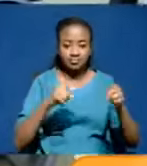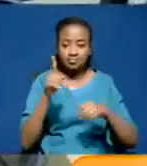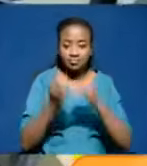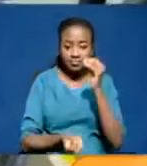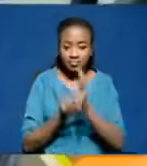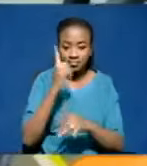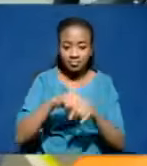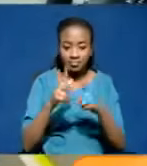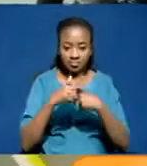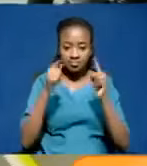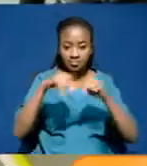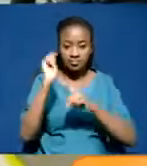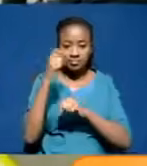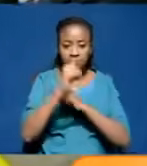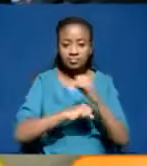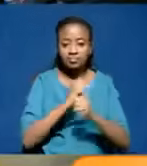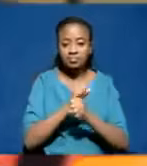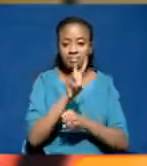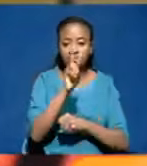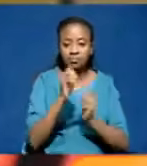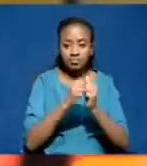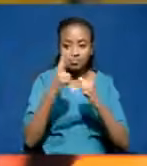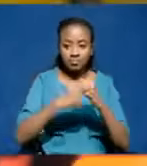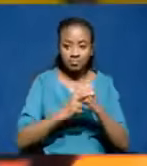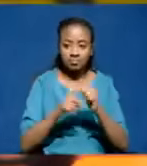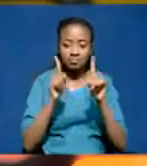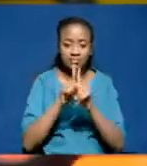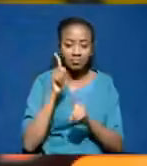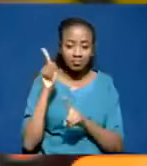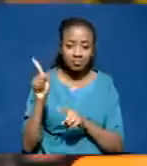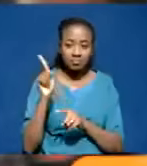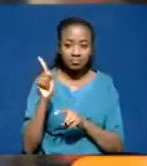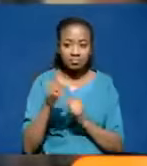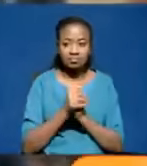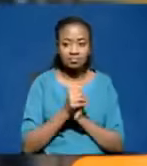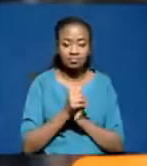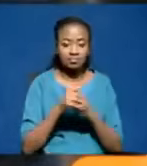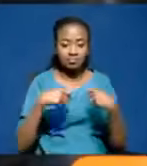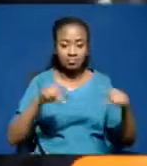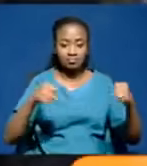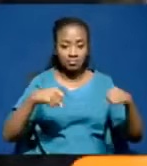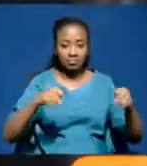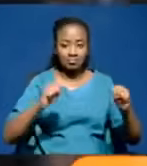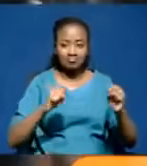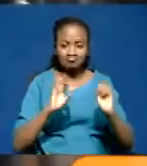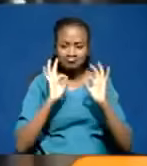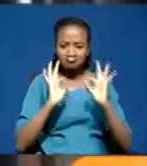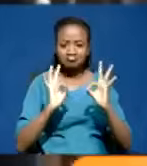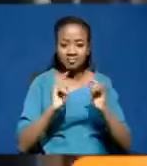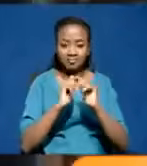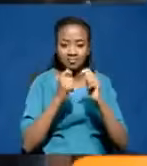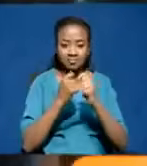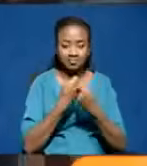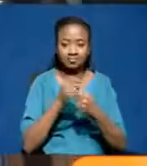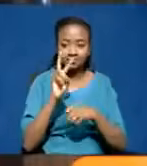it set foot in Kenya in 2017. The new second-generation Rome Air motorbikes have been designed with the input